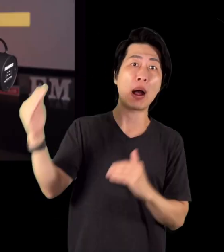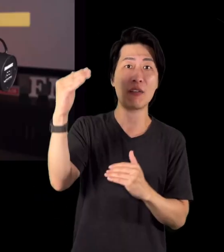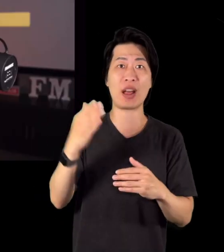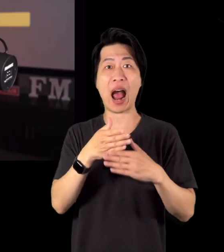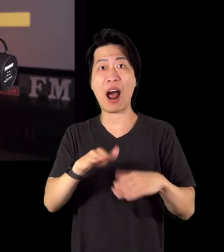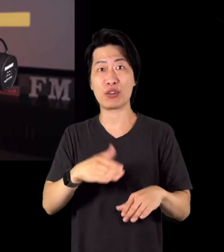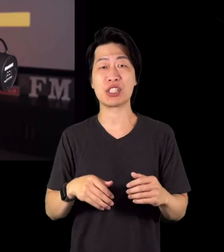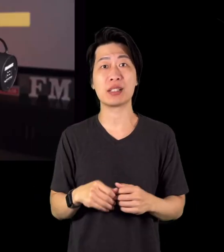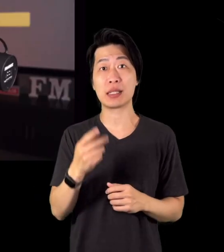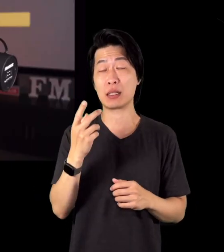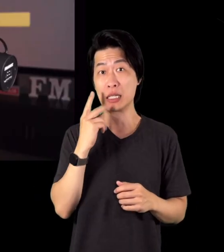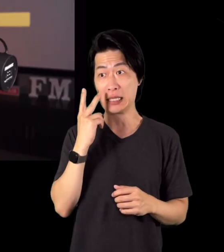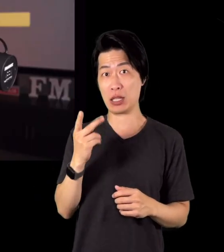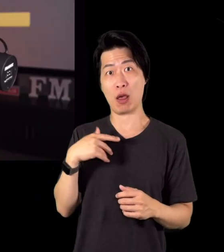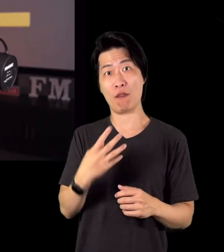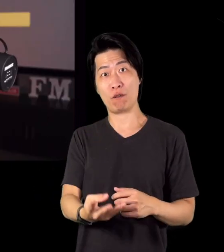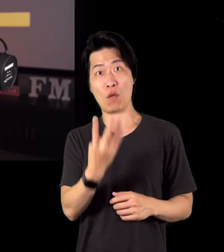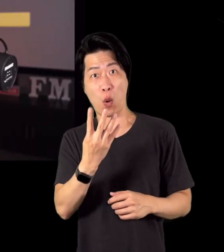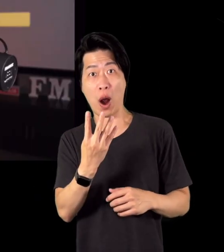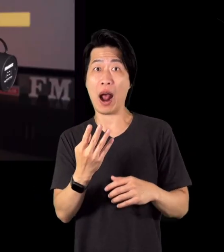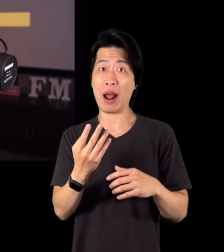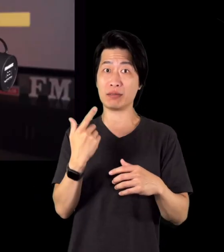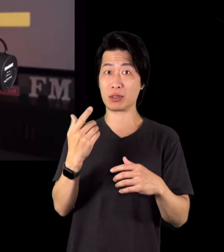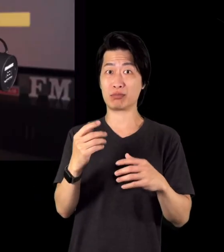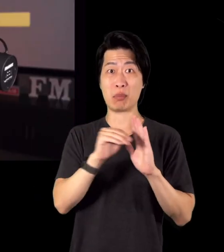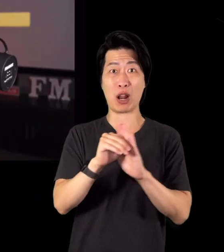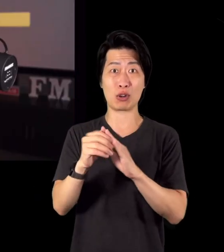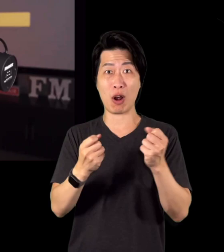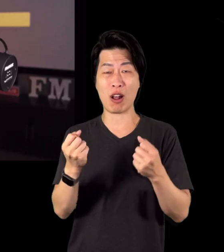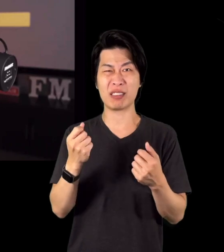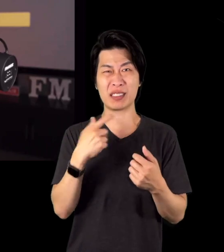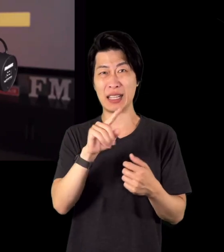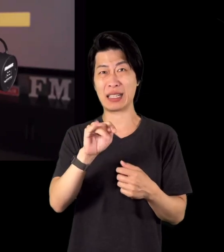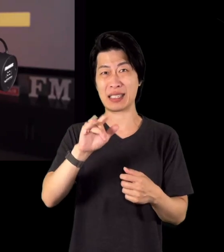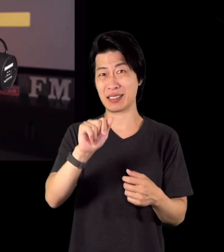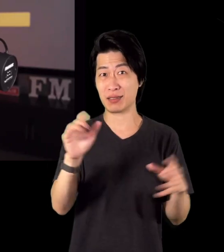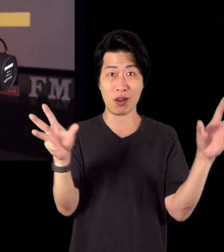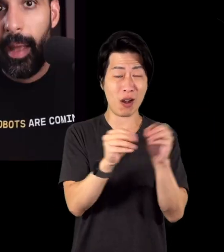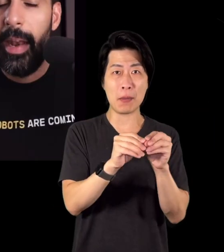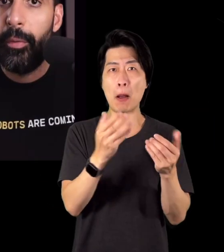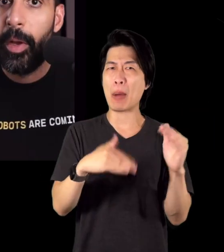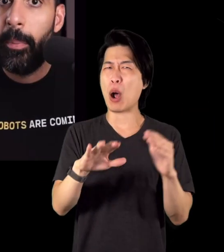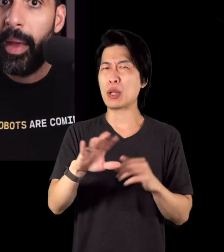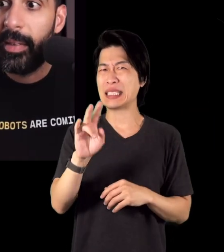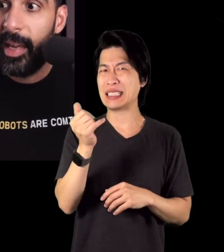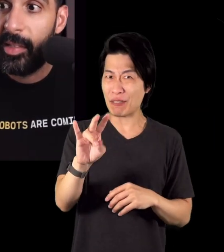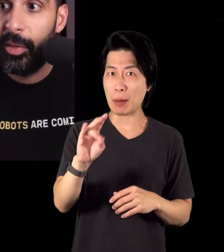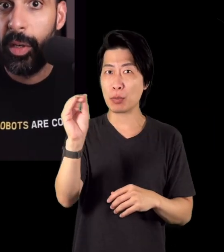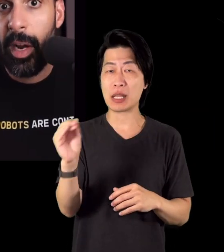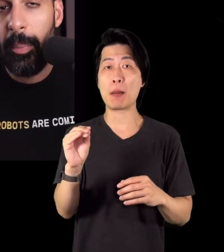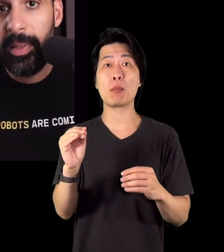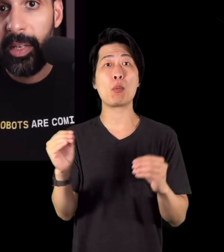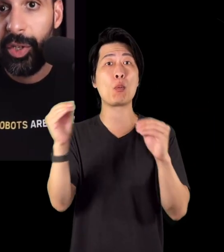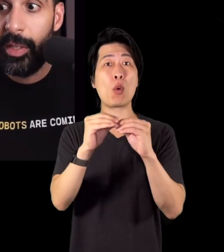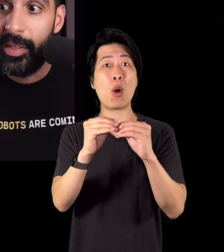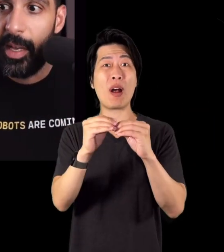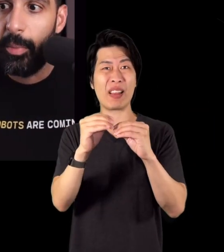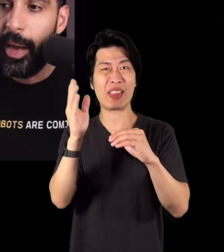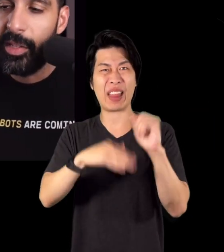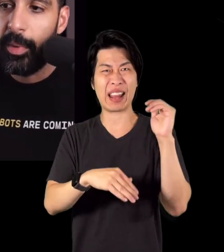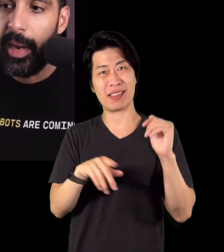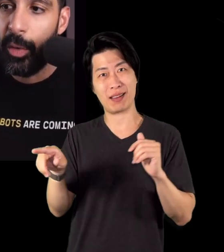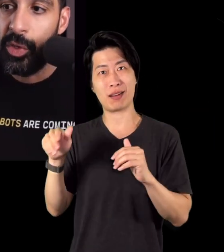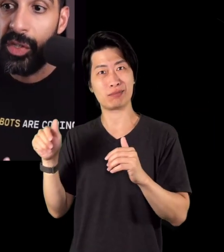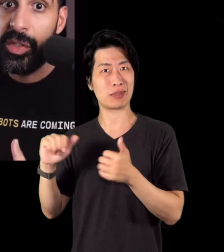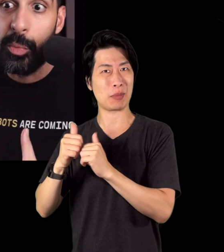the average of those four models, Tesla is about 17% above average range for the money. And if we compare Tesla to their competition in the same